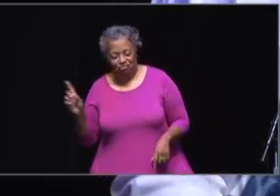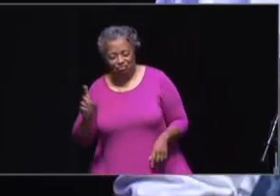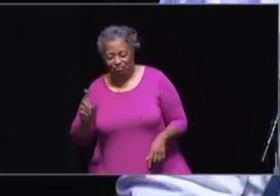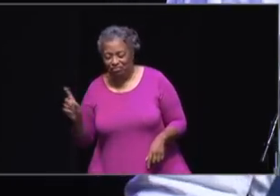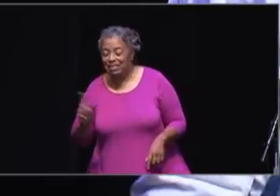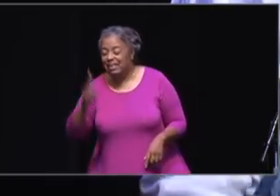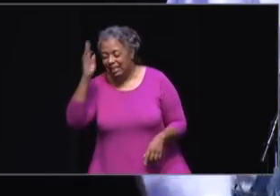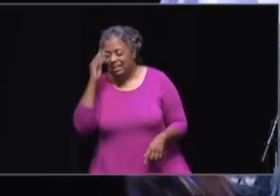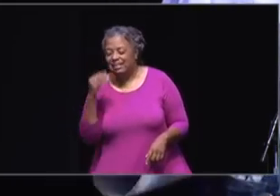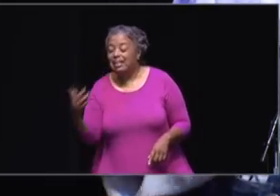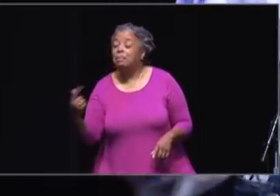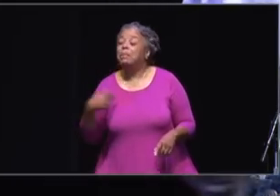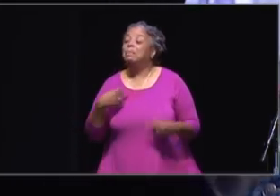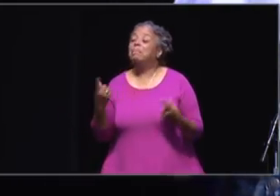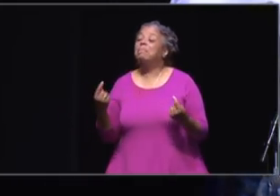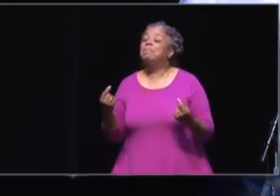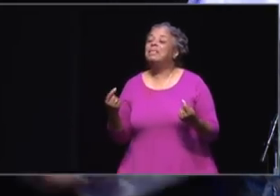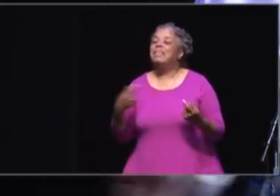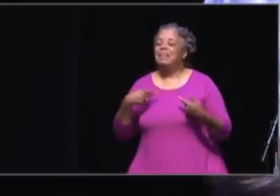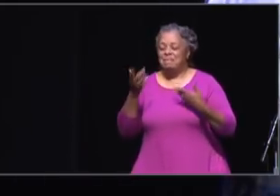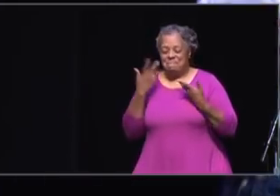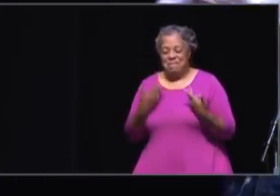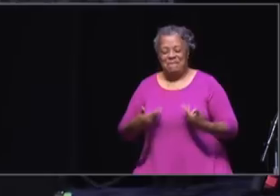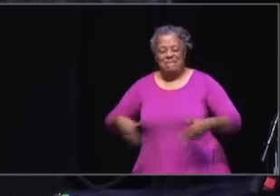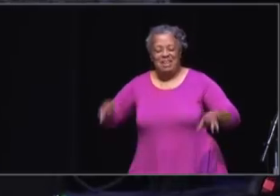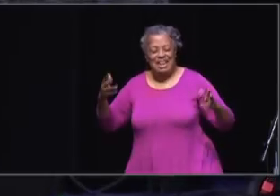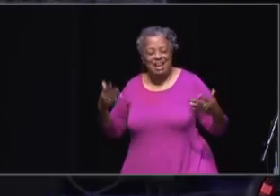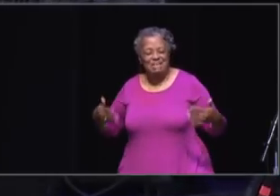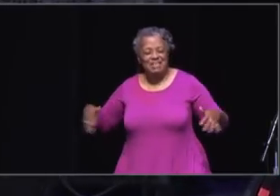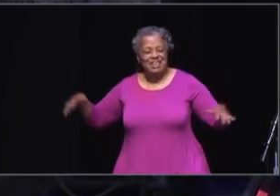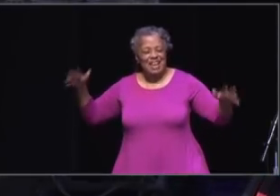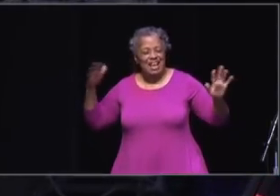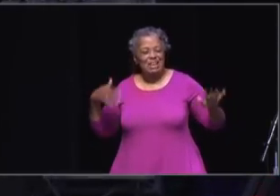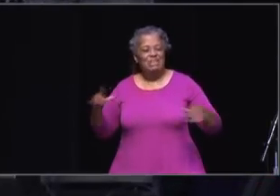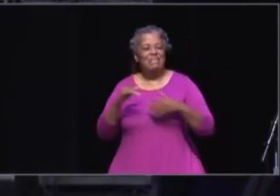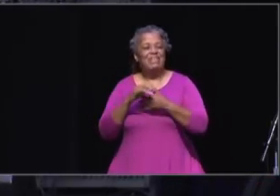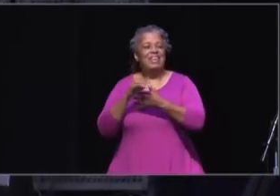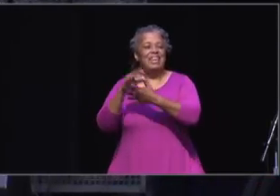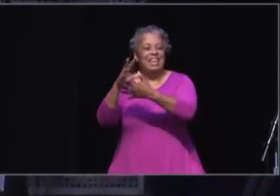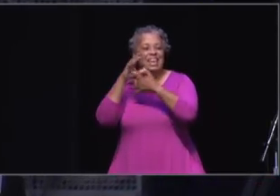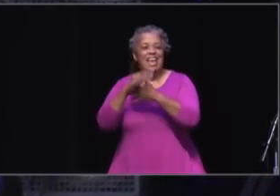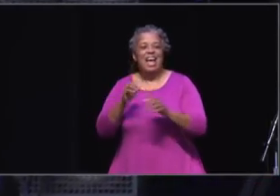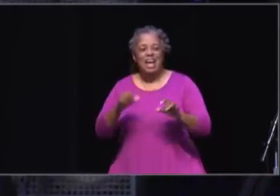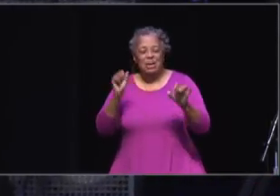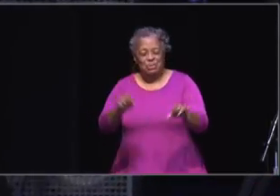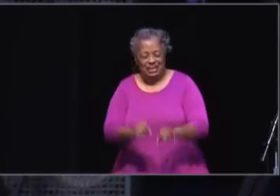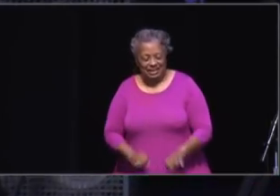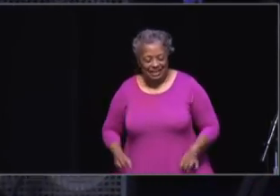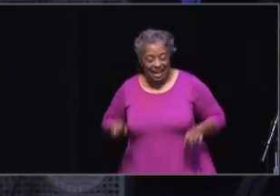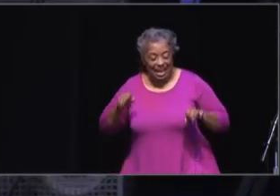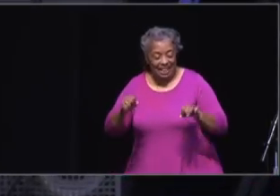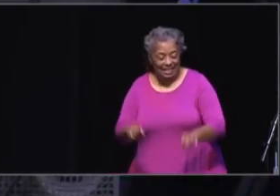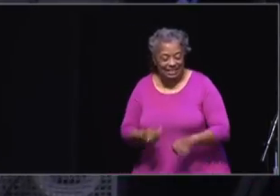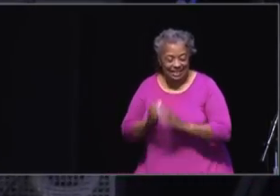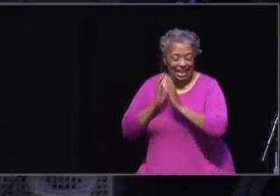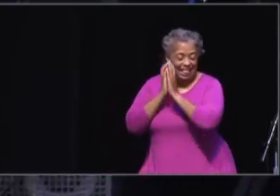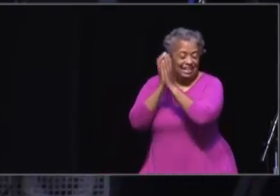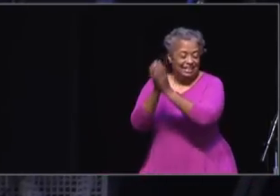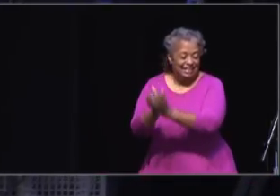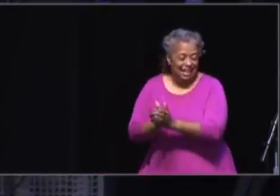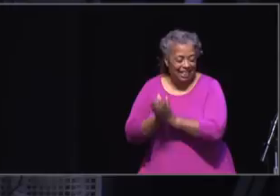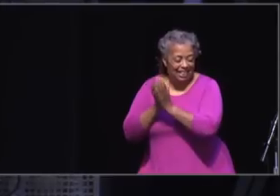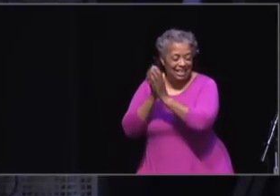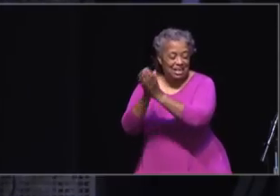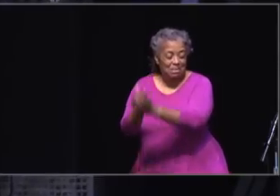running, would tell him I was flying, flying, flying. I was sailing, sailing, sailing. I